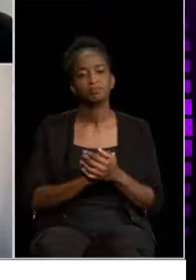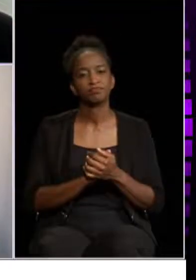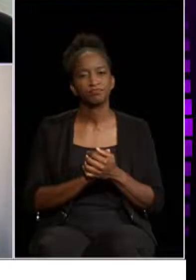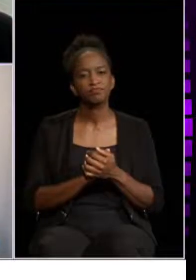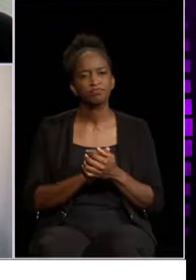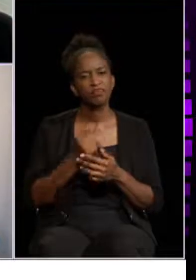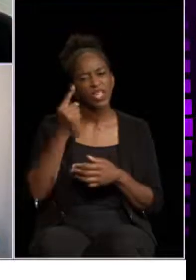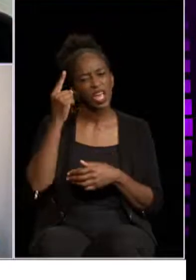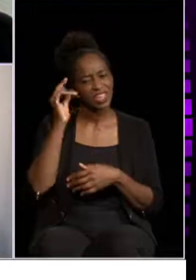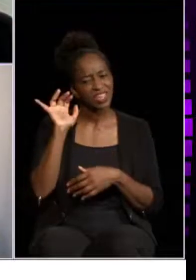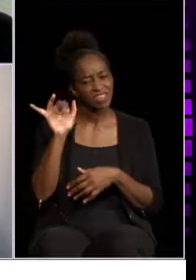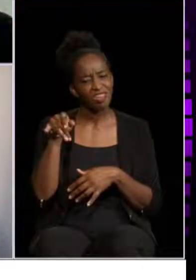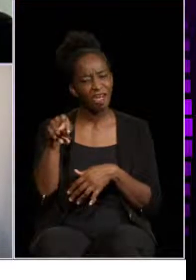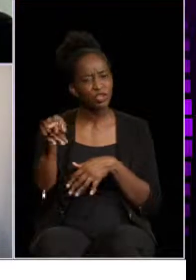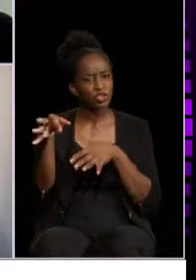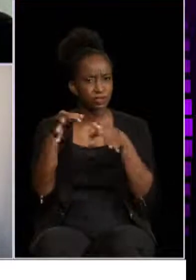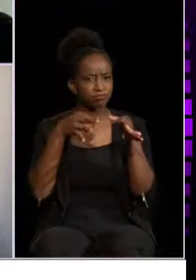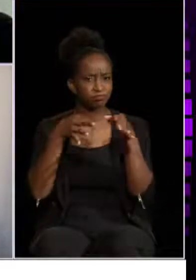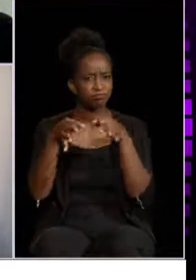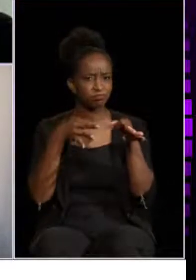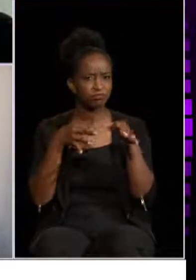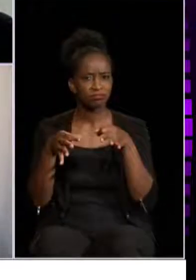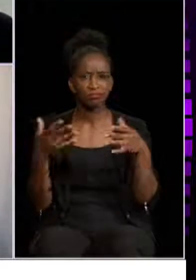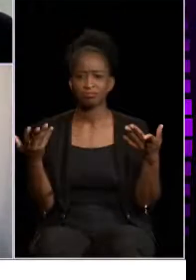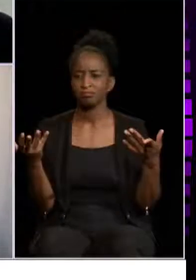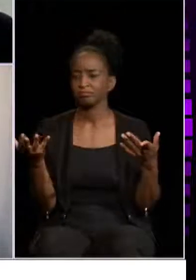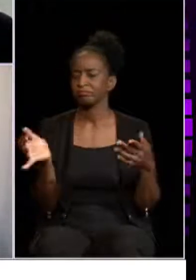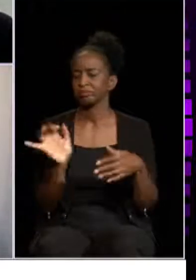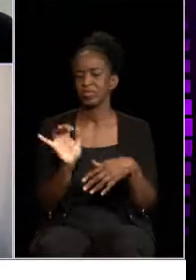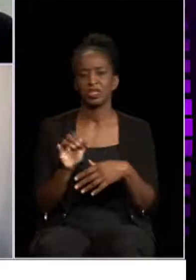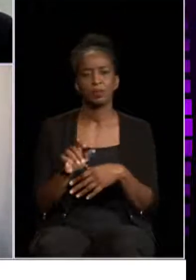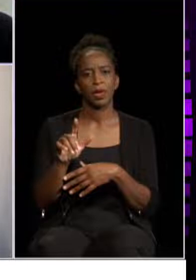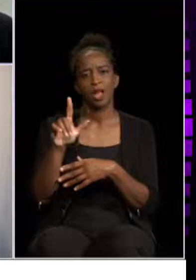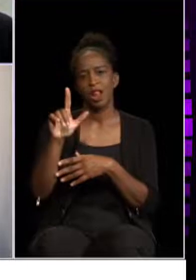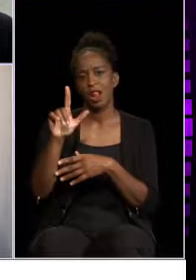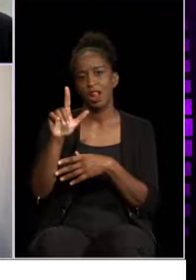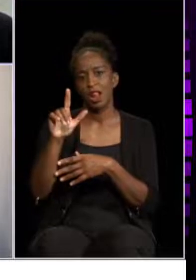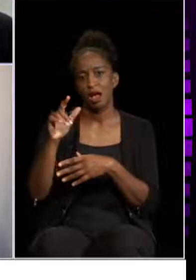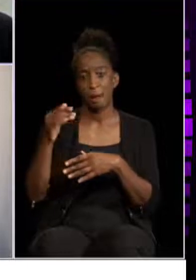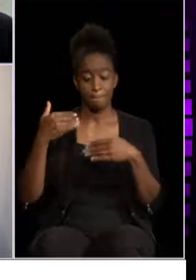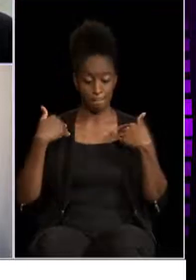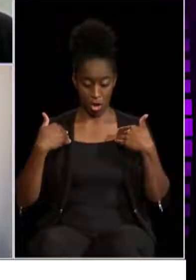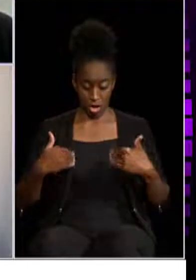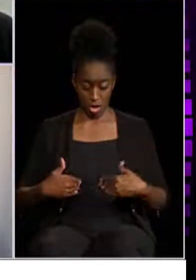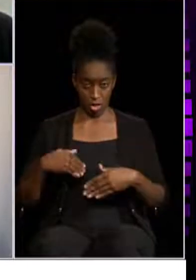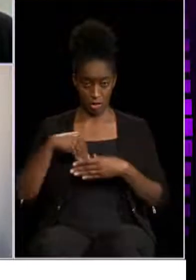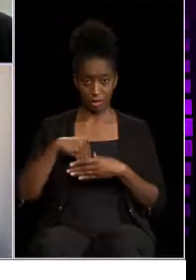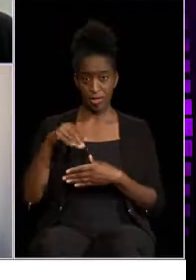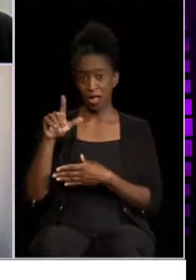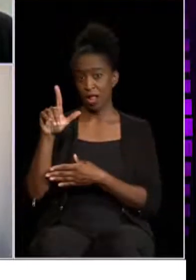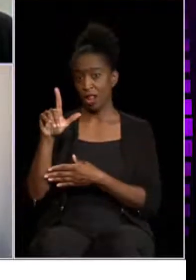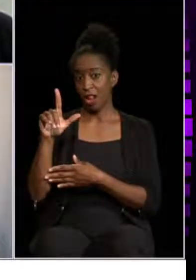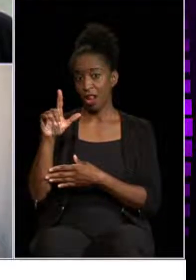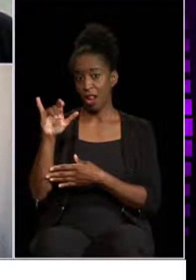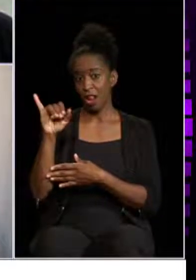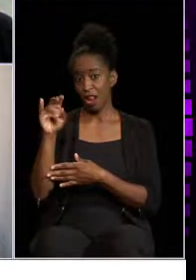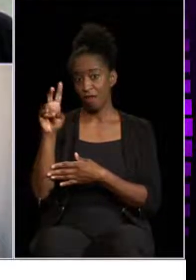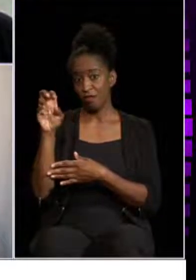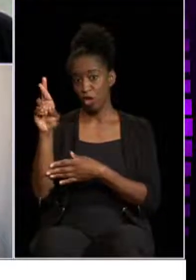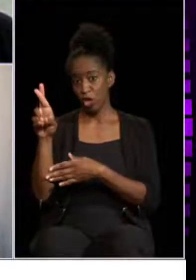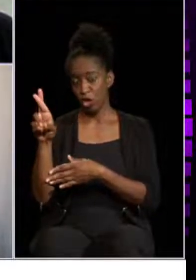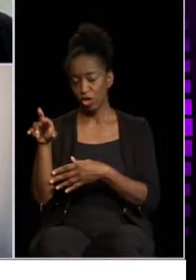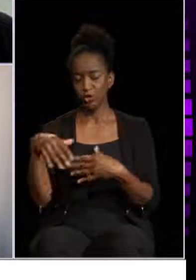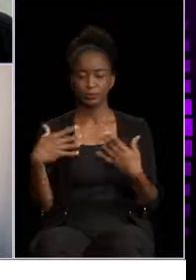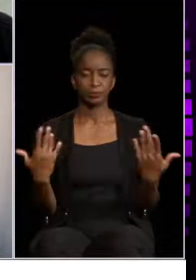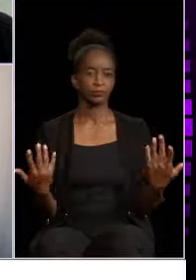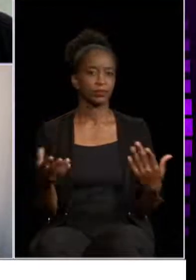say. So the same way the liver, the kidneys, and other organs can suffer, the brain can suffer as well. It's just that we don't look at